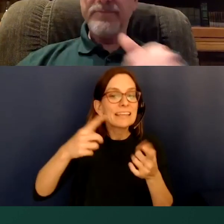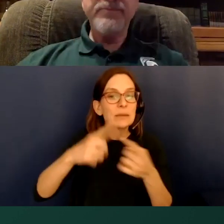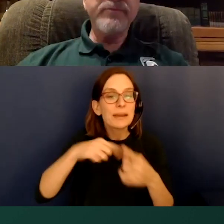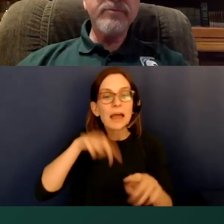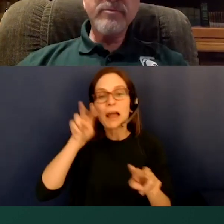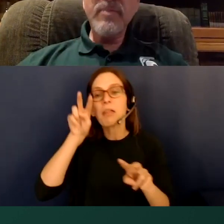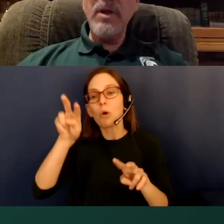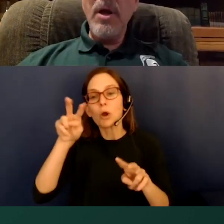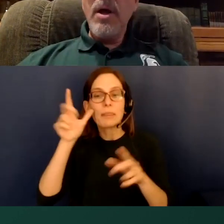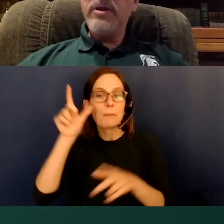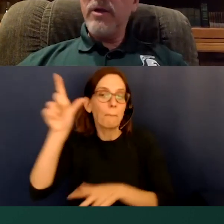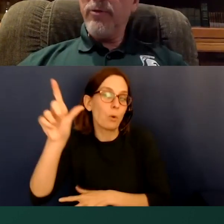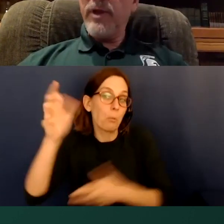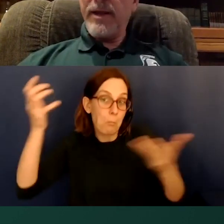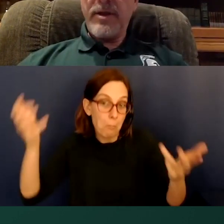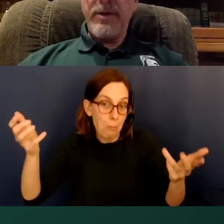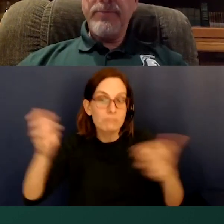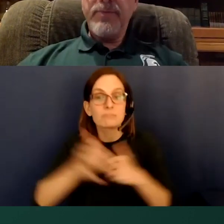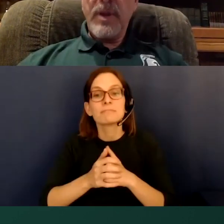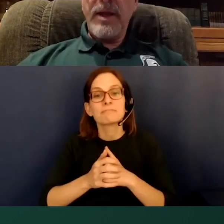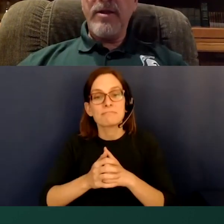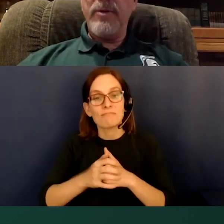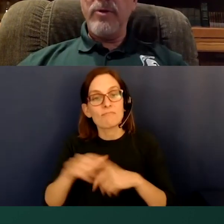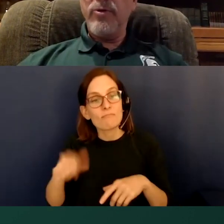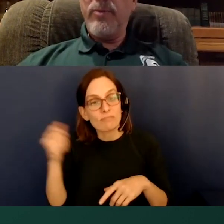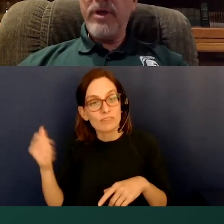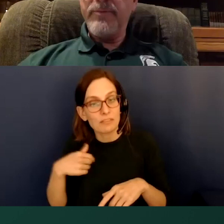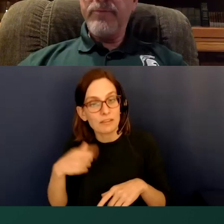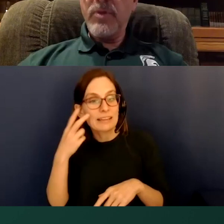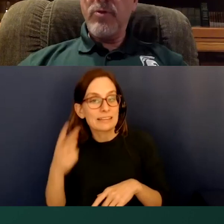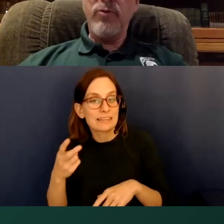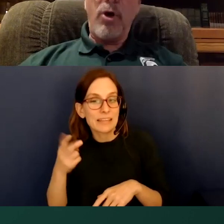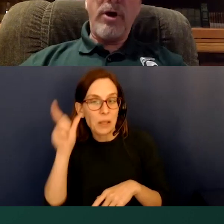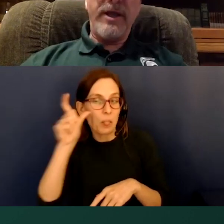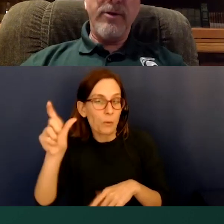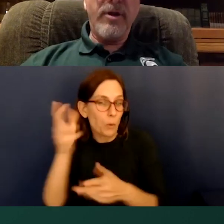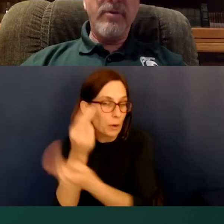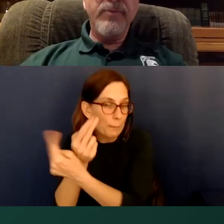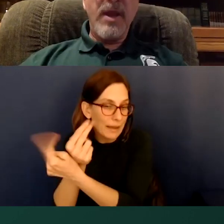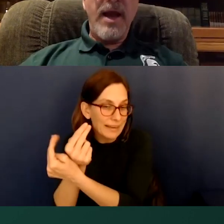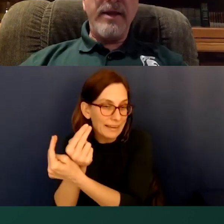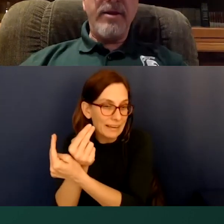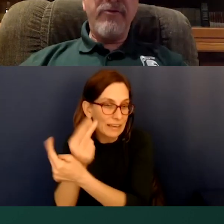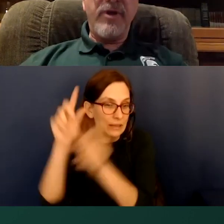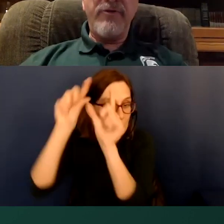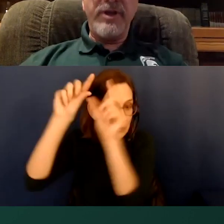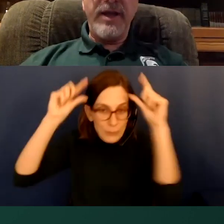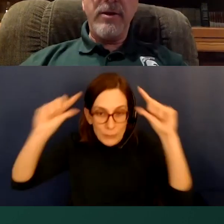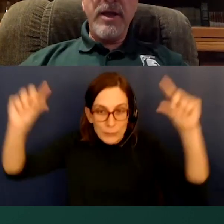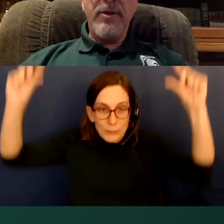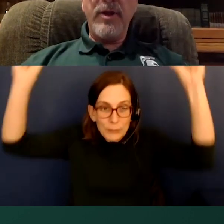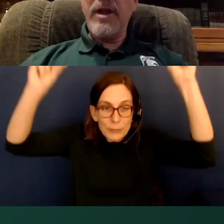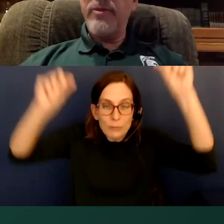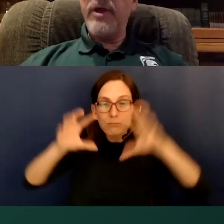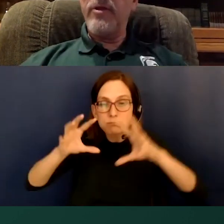moon. The other thing I see is the lunar bunny, two long ears, a nice fluffy